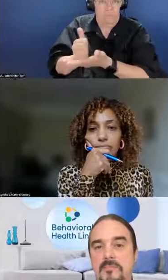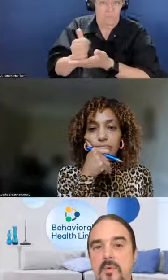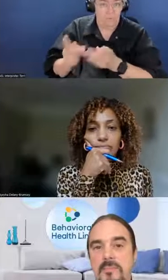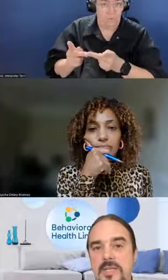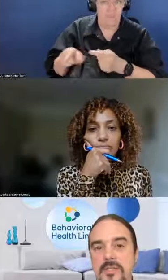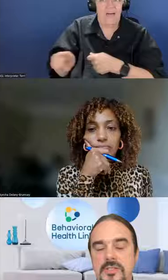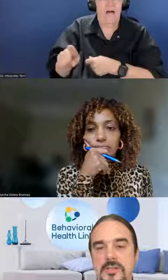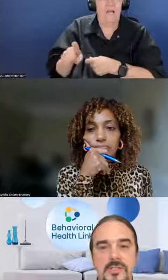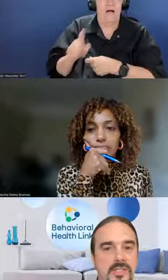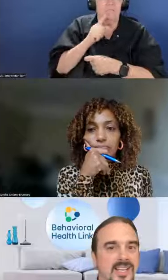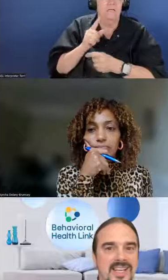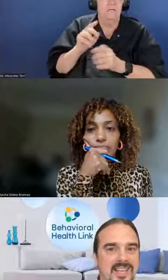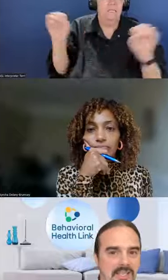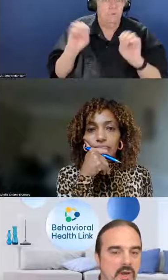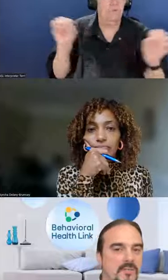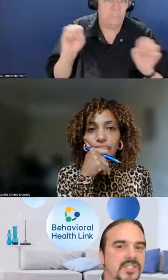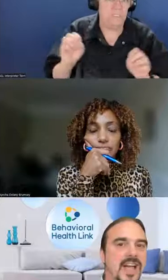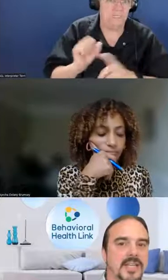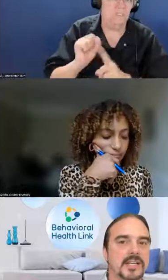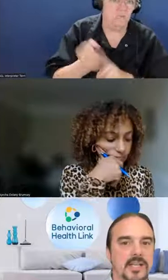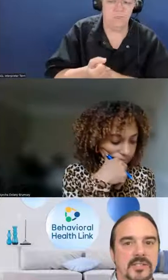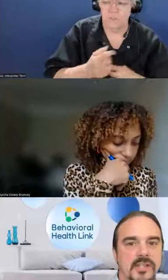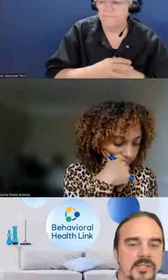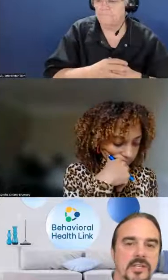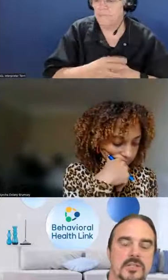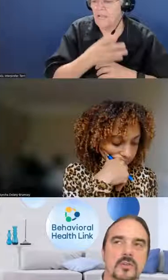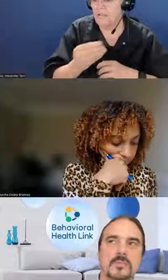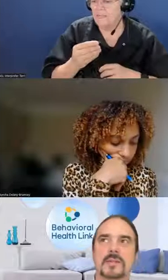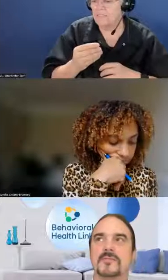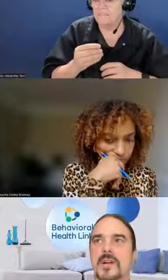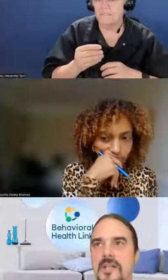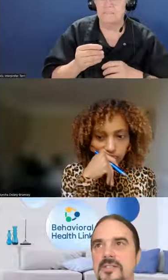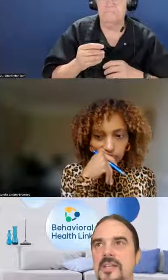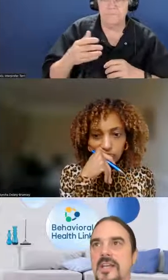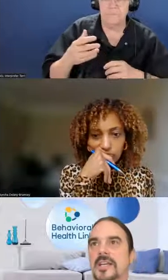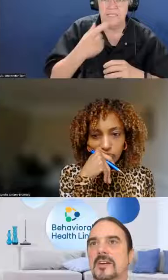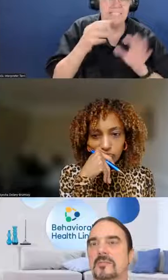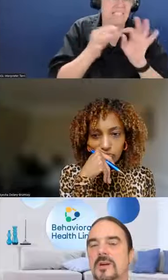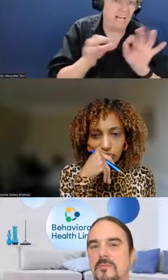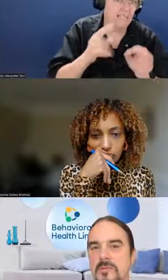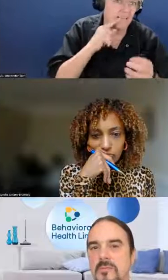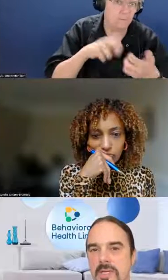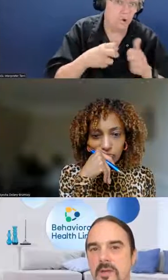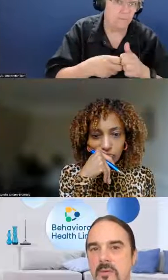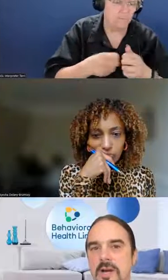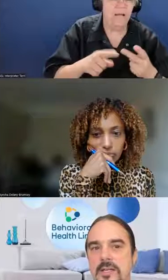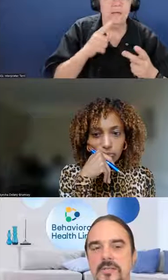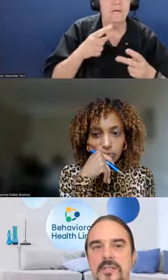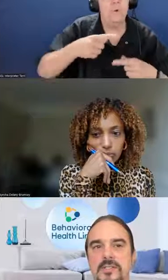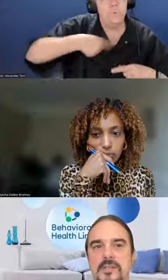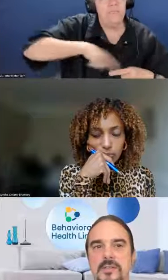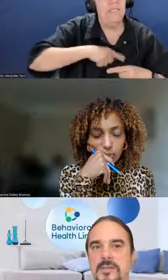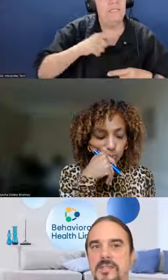might have more immediate concerns. And that's often cited as an issue. But for us, what we were really aware